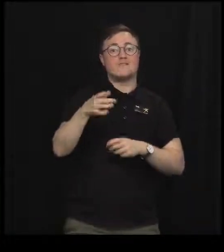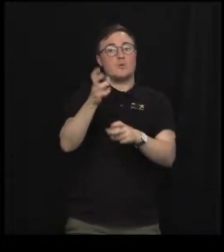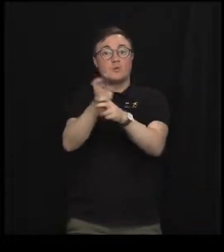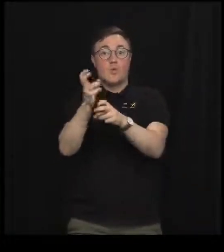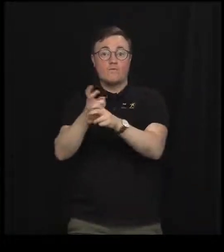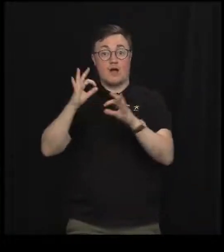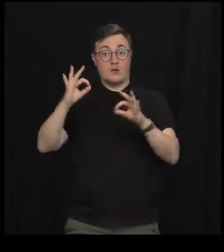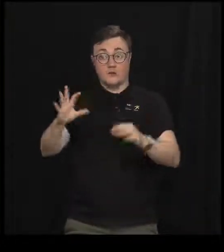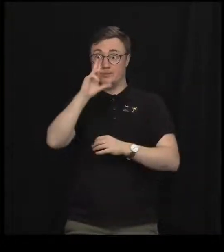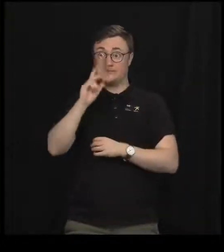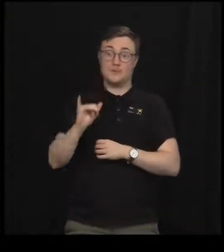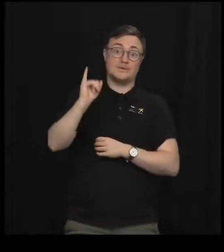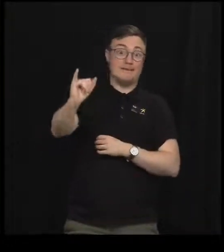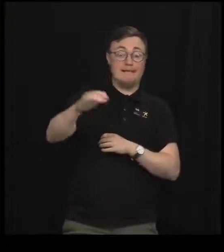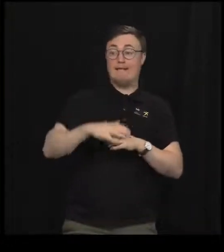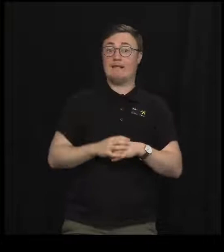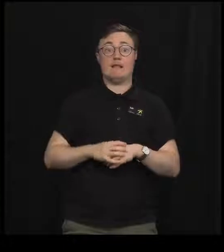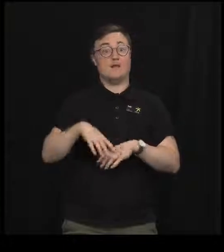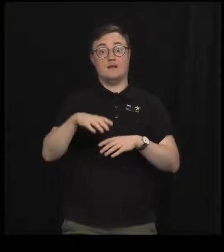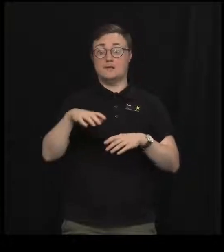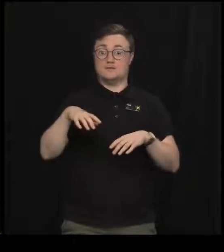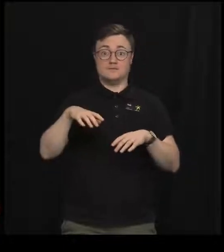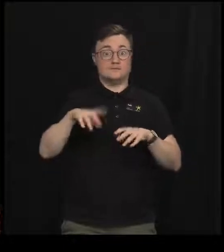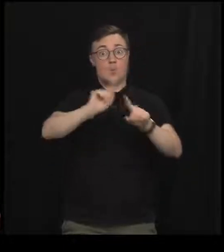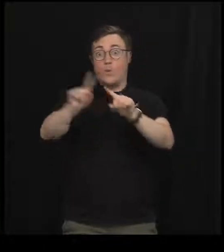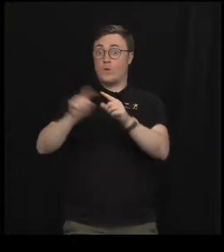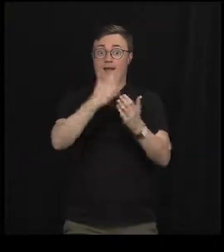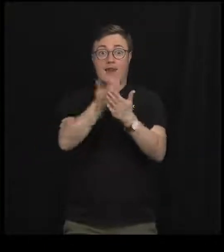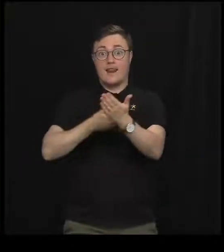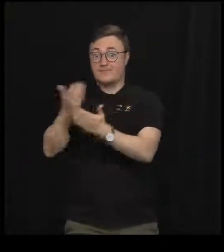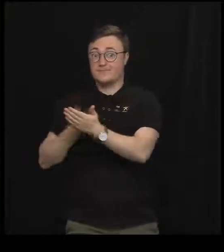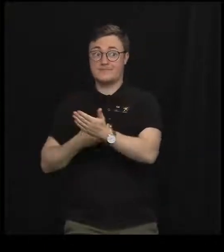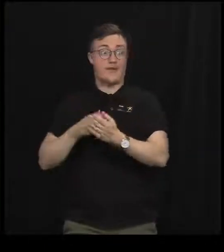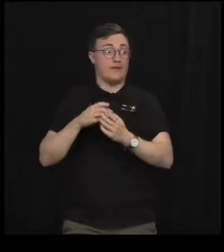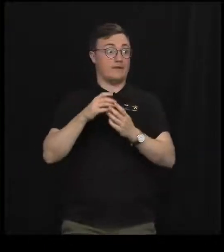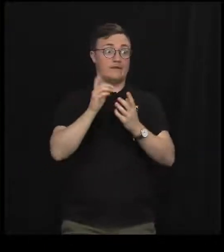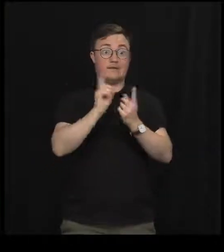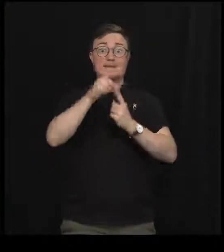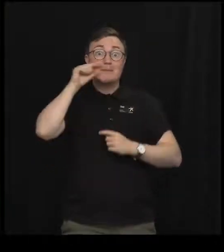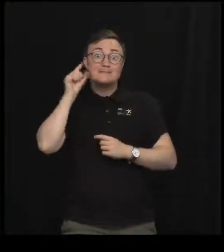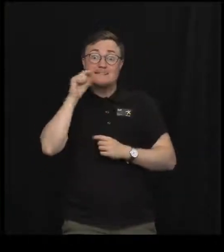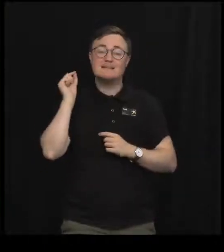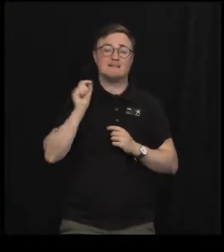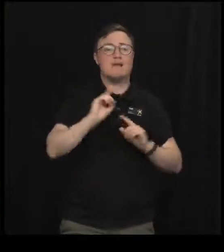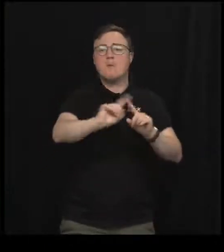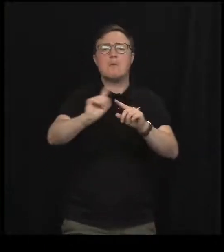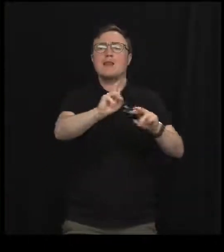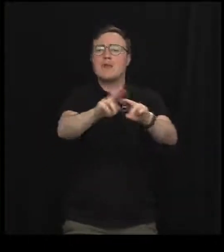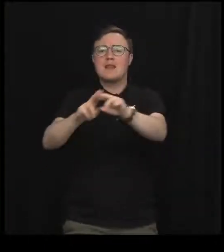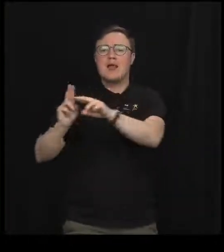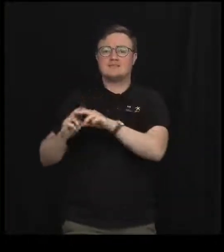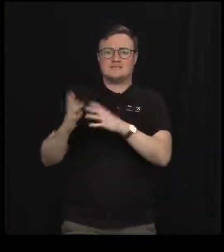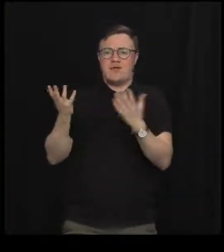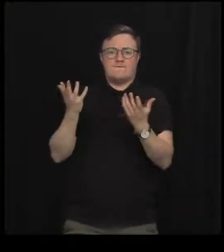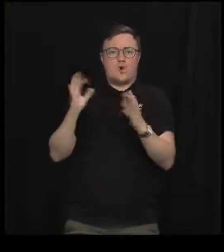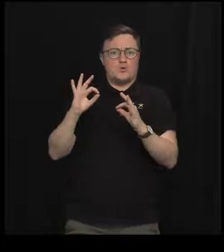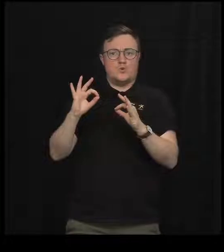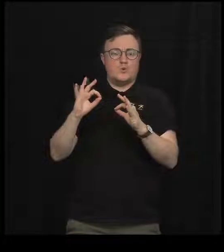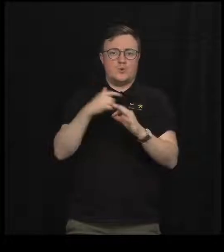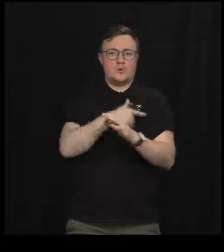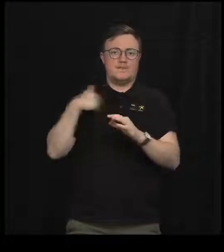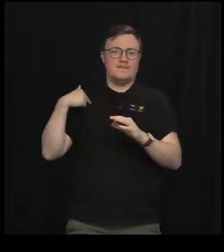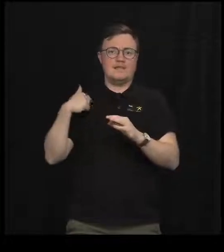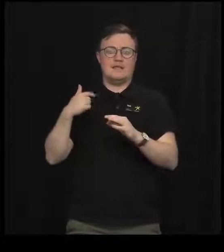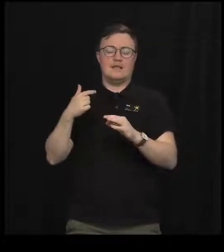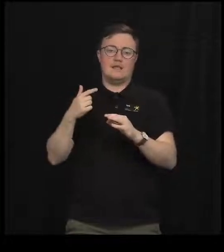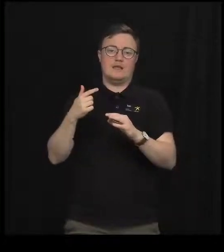Does that work in Indonesia? Would it be better if it came from a Brazil solution? How do we know? What do we know about what WHO is doing?